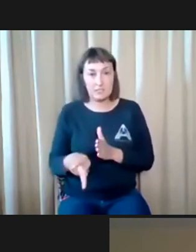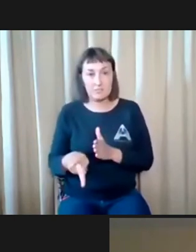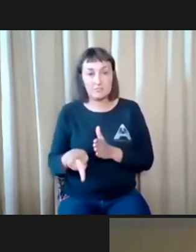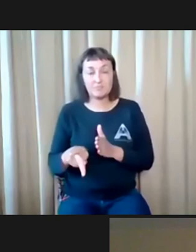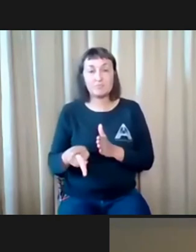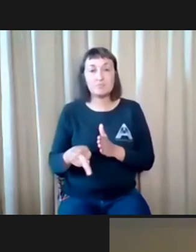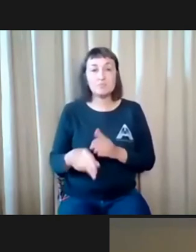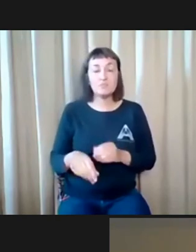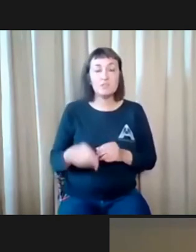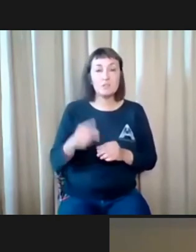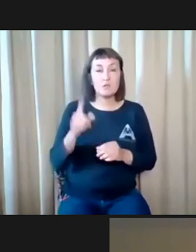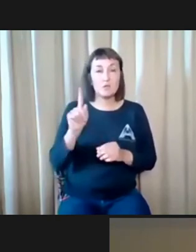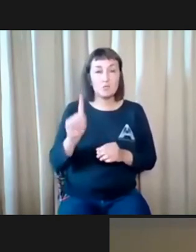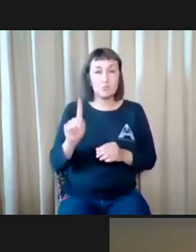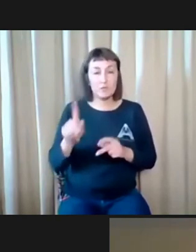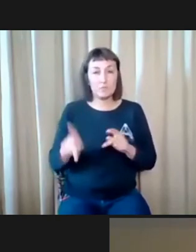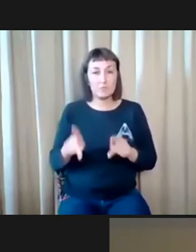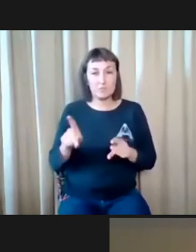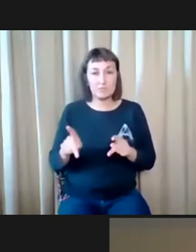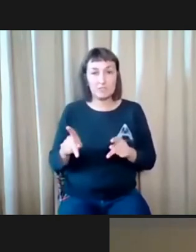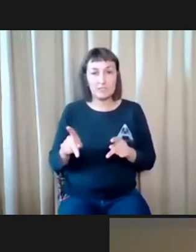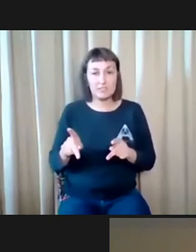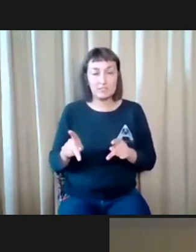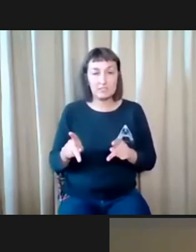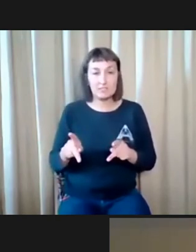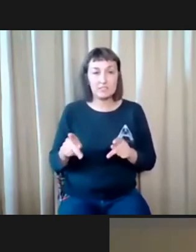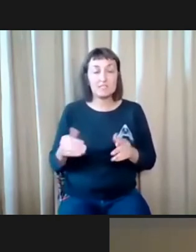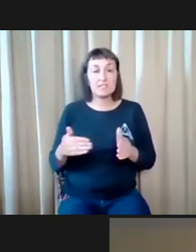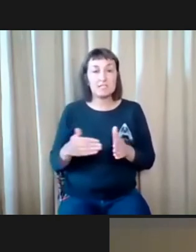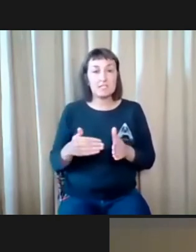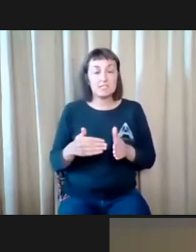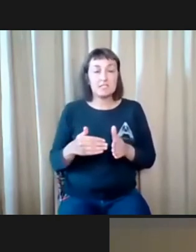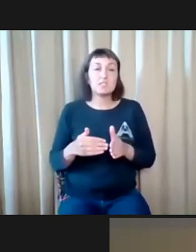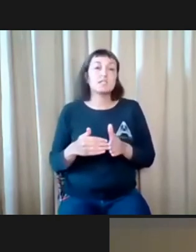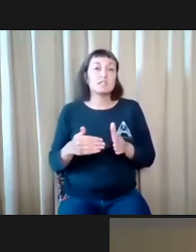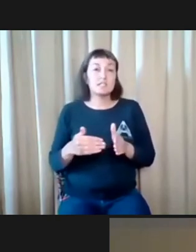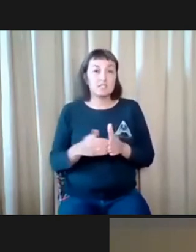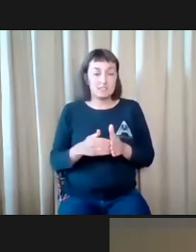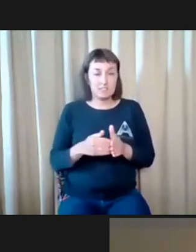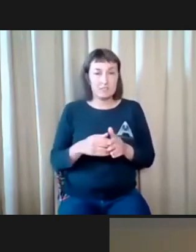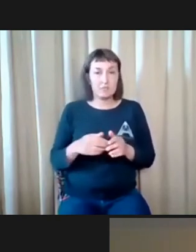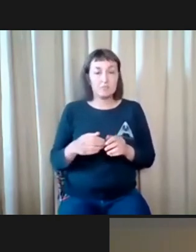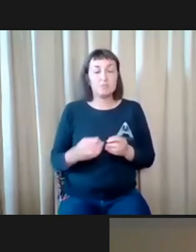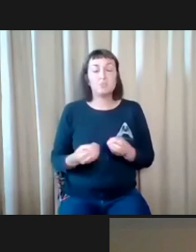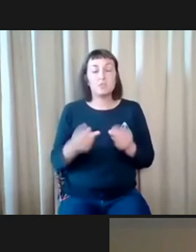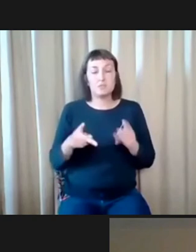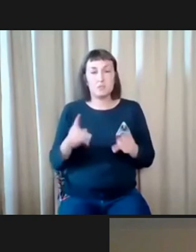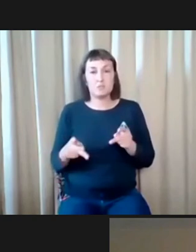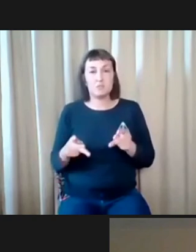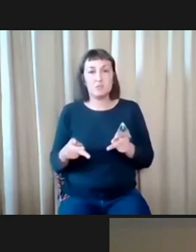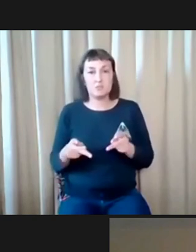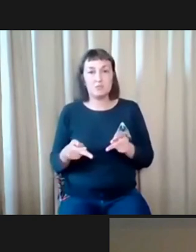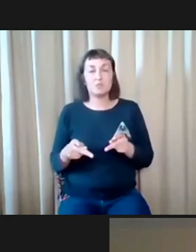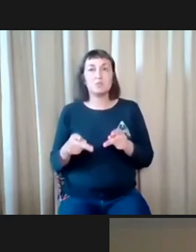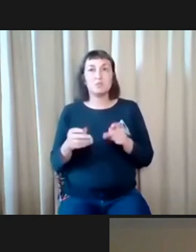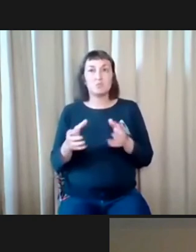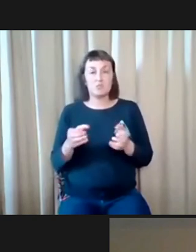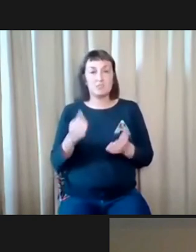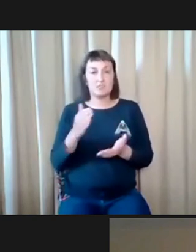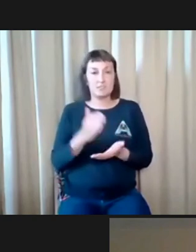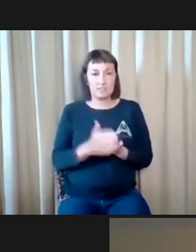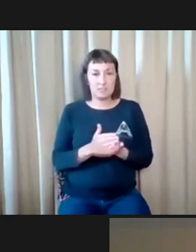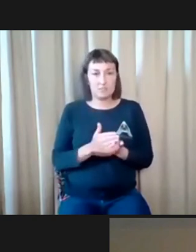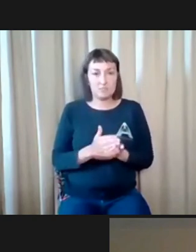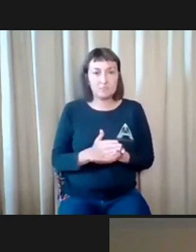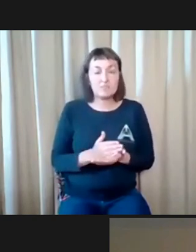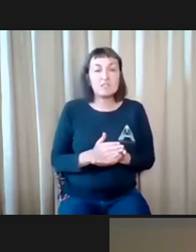one, spoke in favor of banning killing contests. And so I do think the virtual world is actually helping us in some ways for